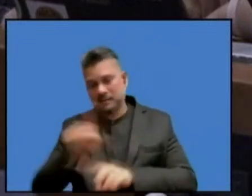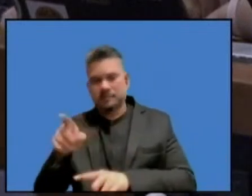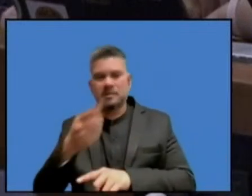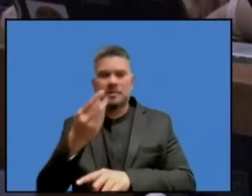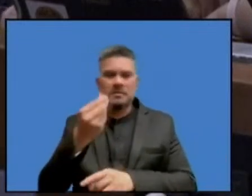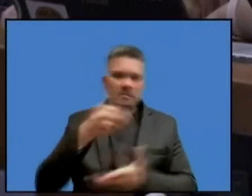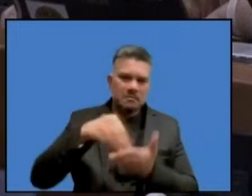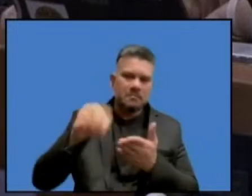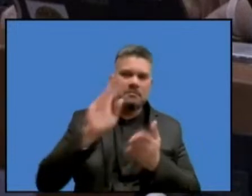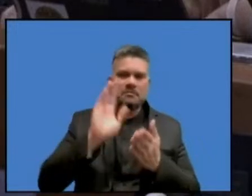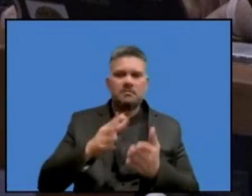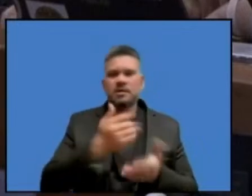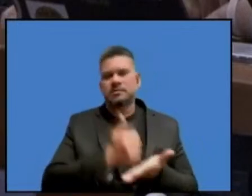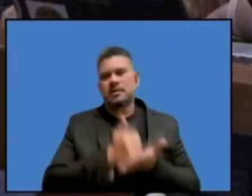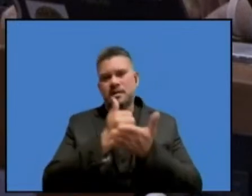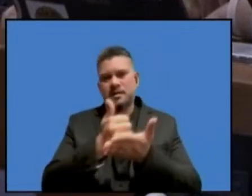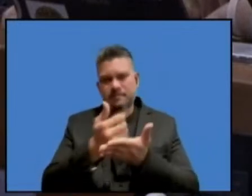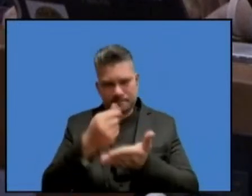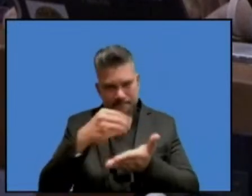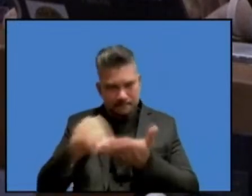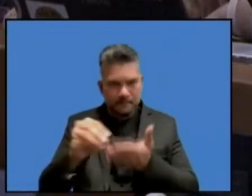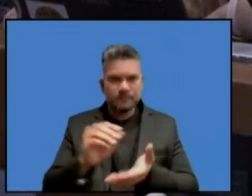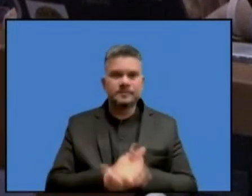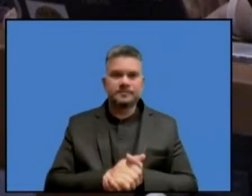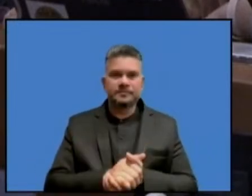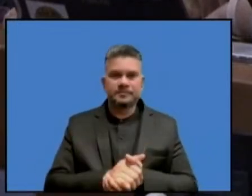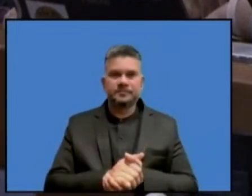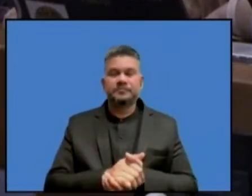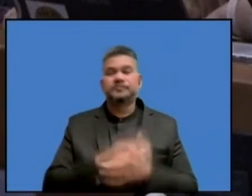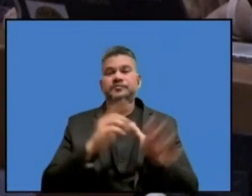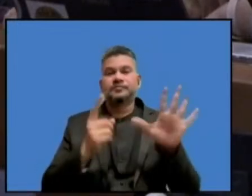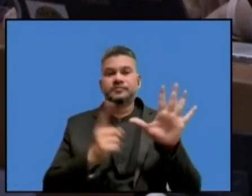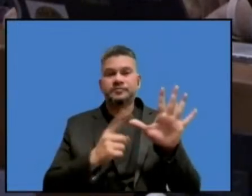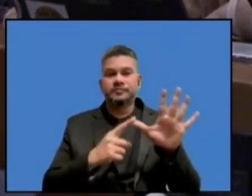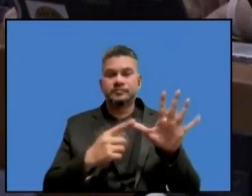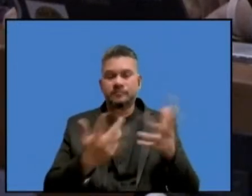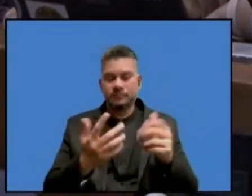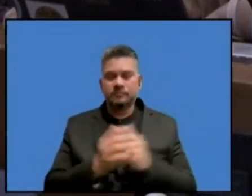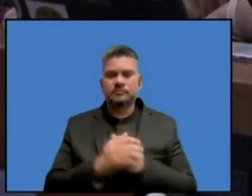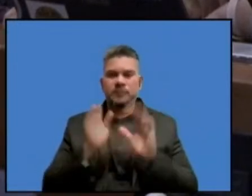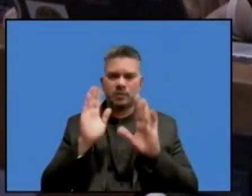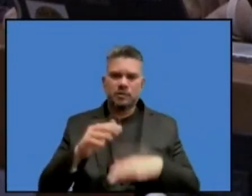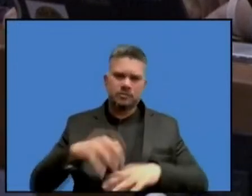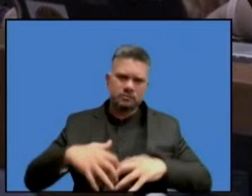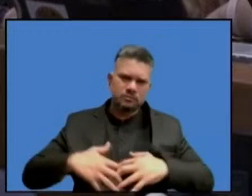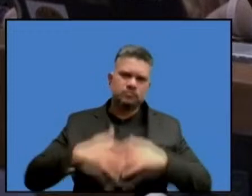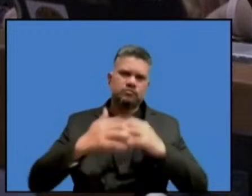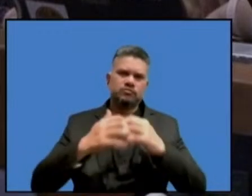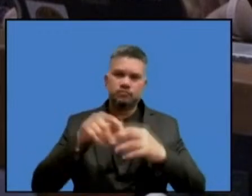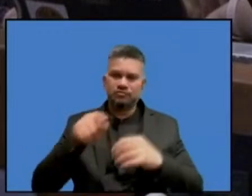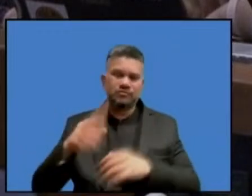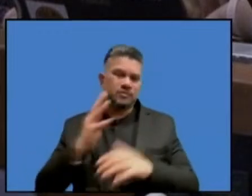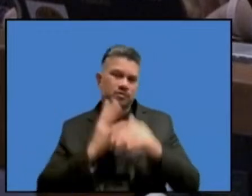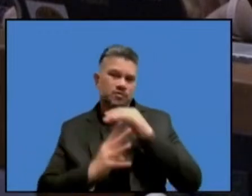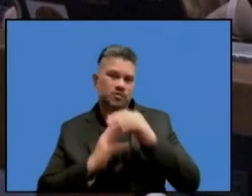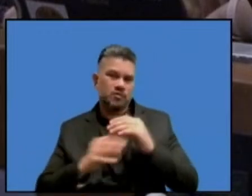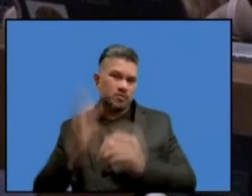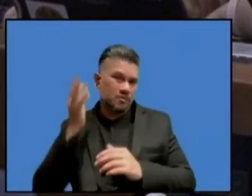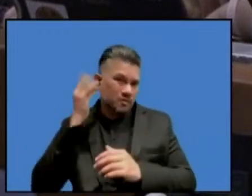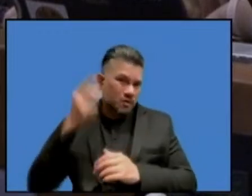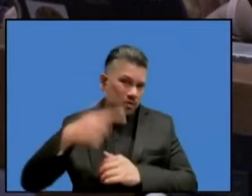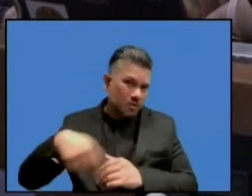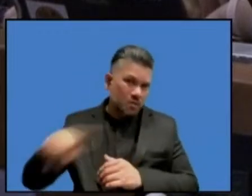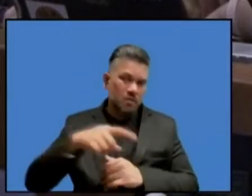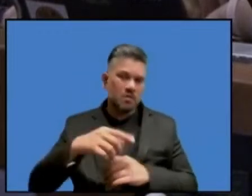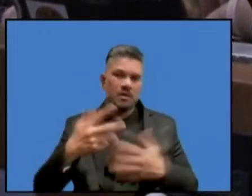situation. 5. Establish a reintegration program and service women migrant workers for retired migrant